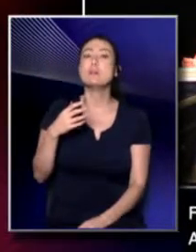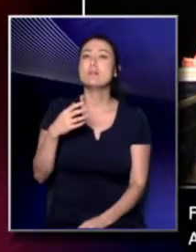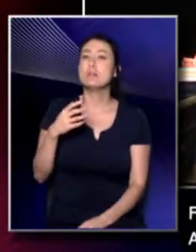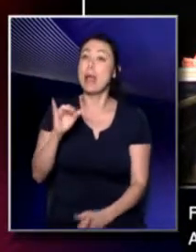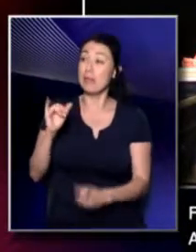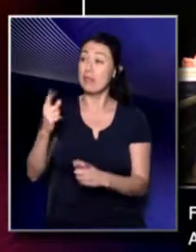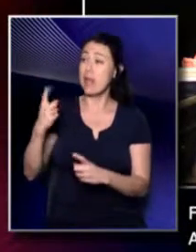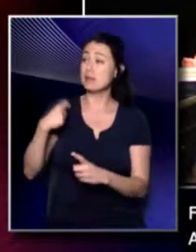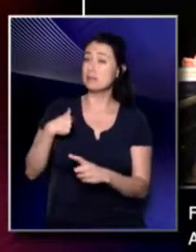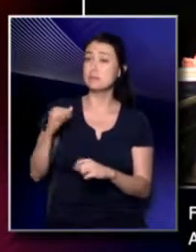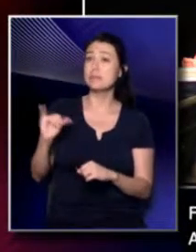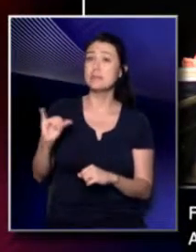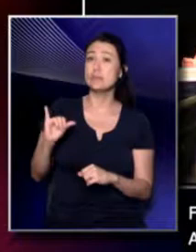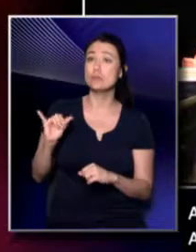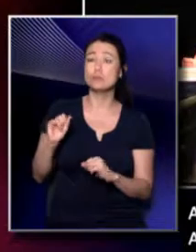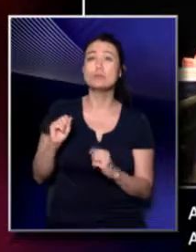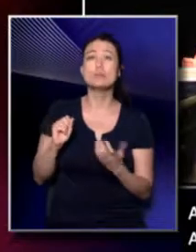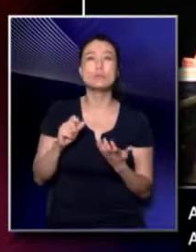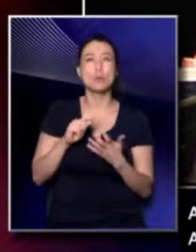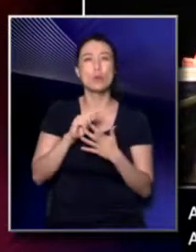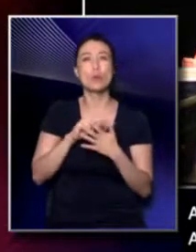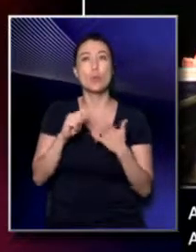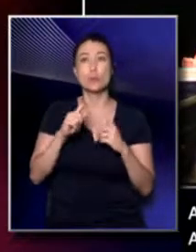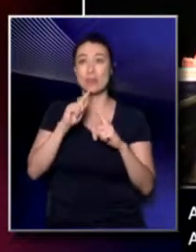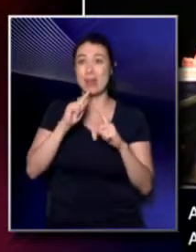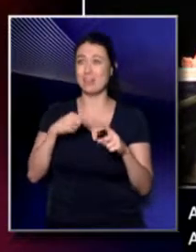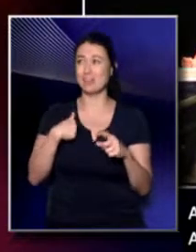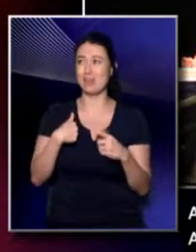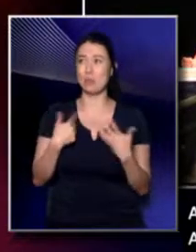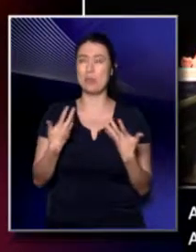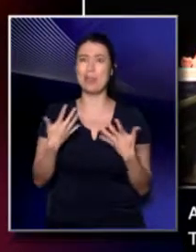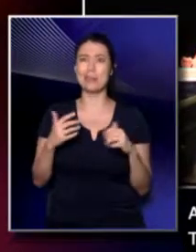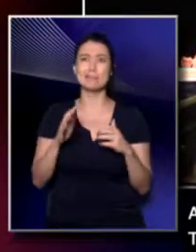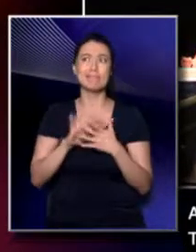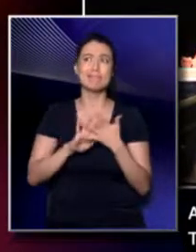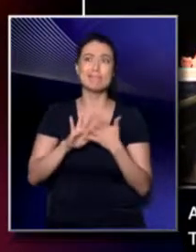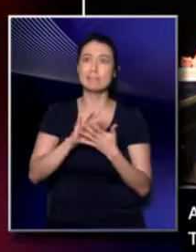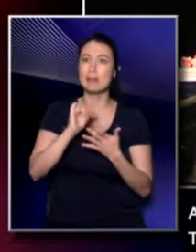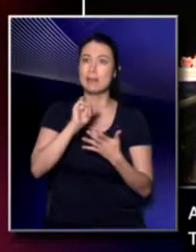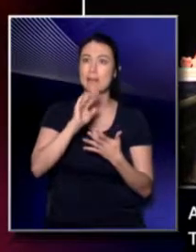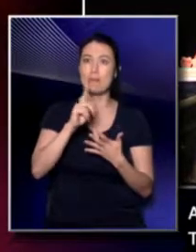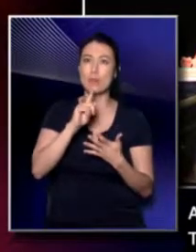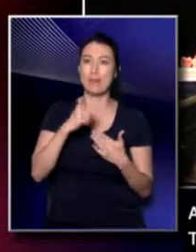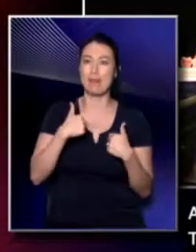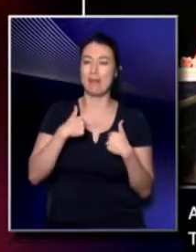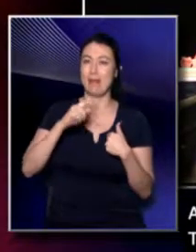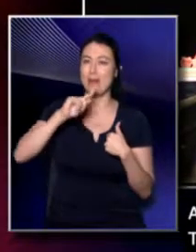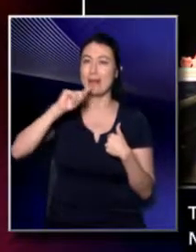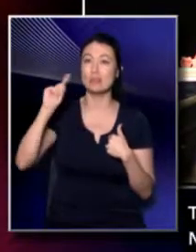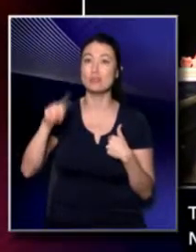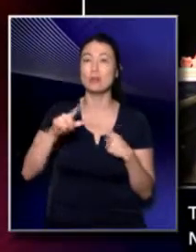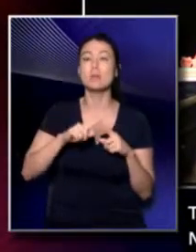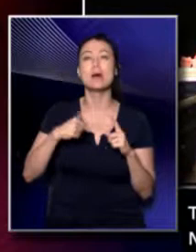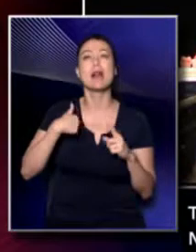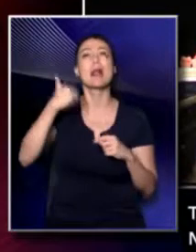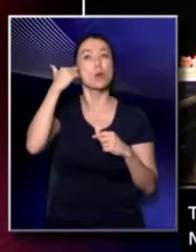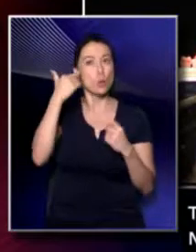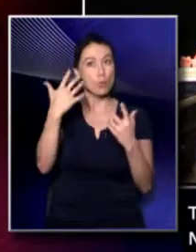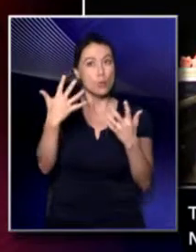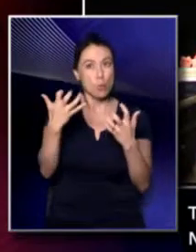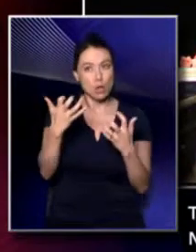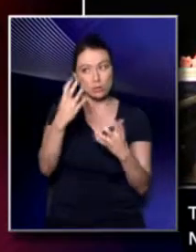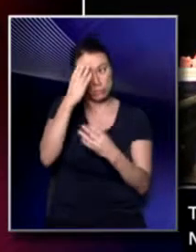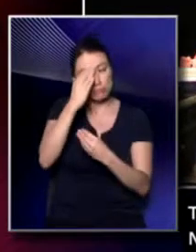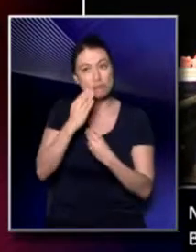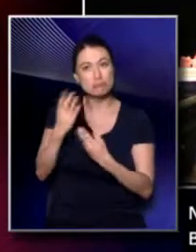me also. And so those are answers that we can never really give, and but I know we want to, because